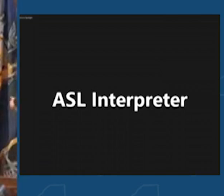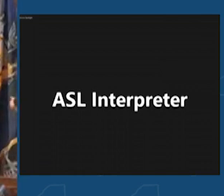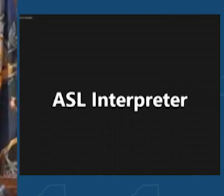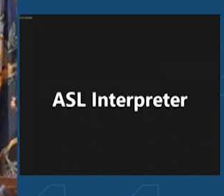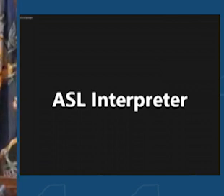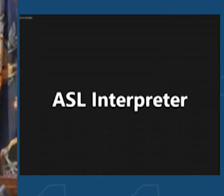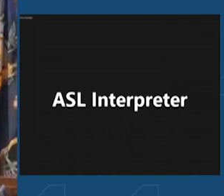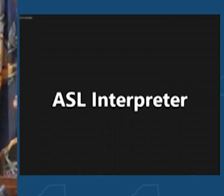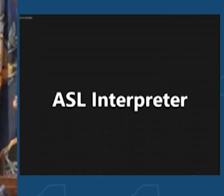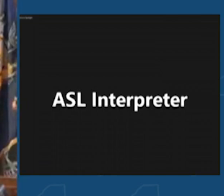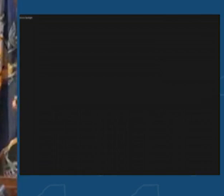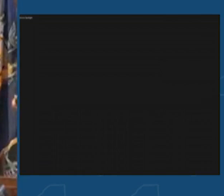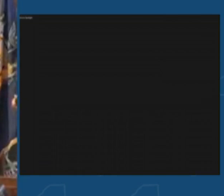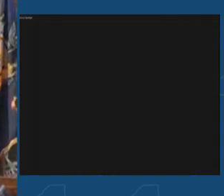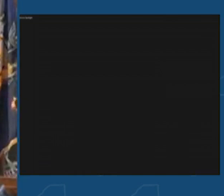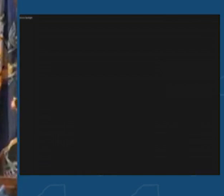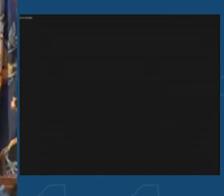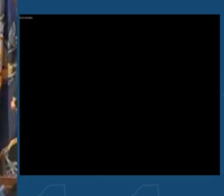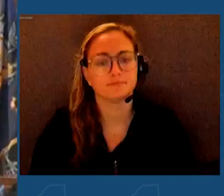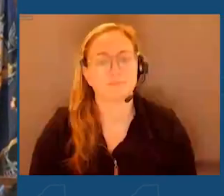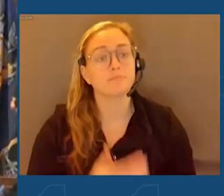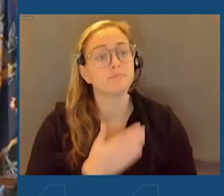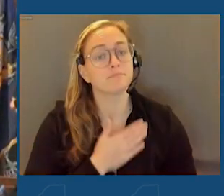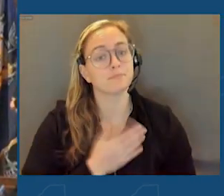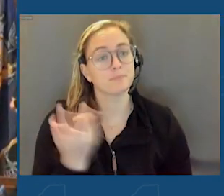The judges of the Court of Appeals